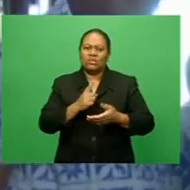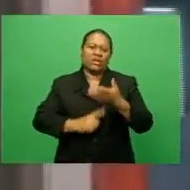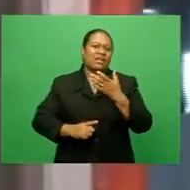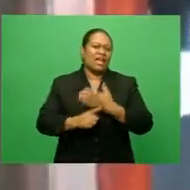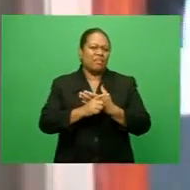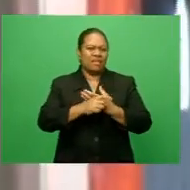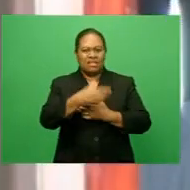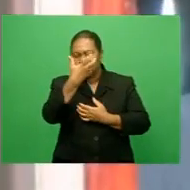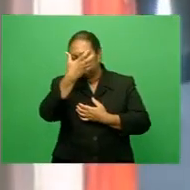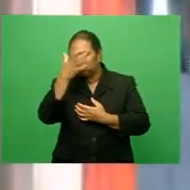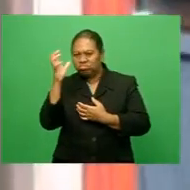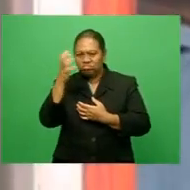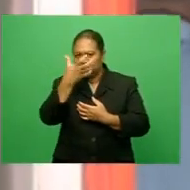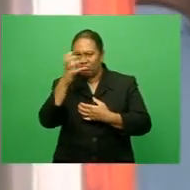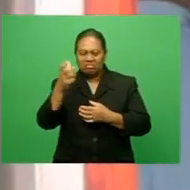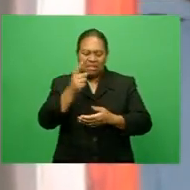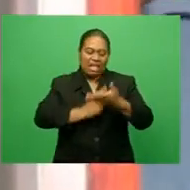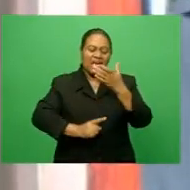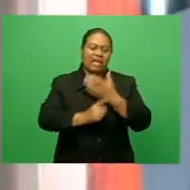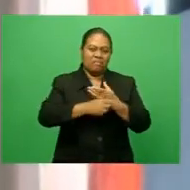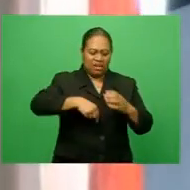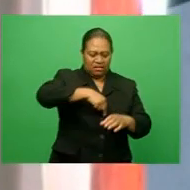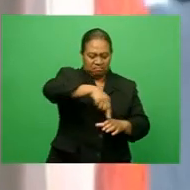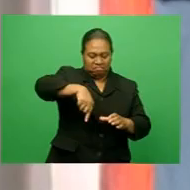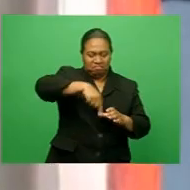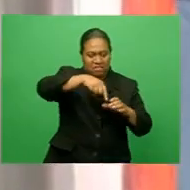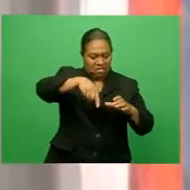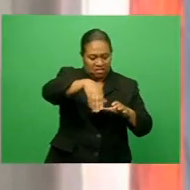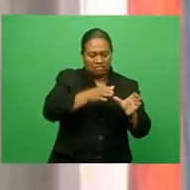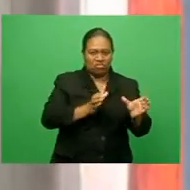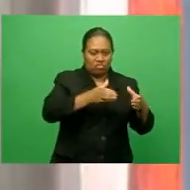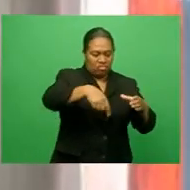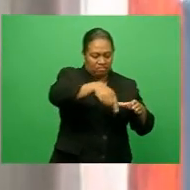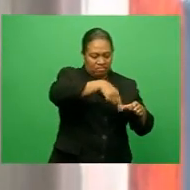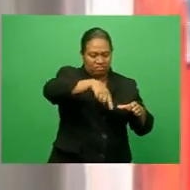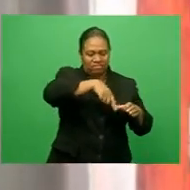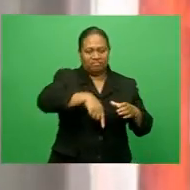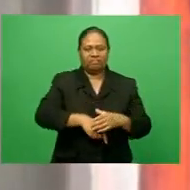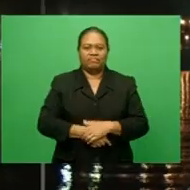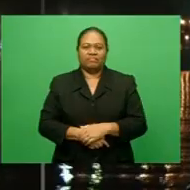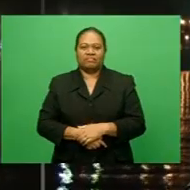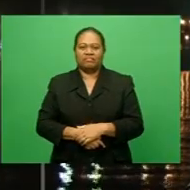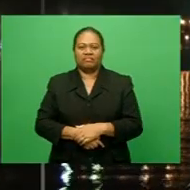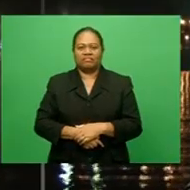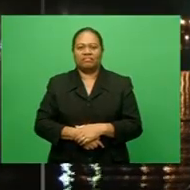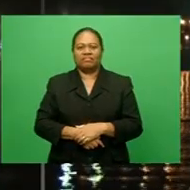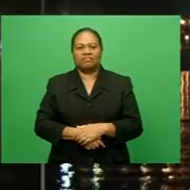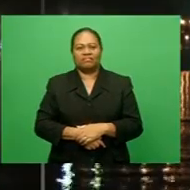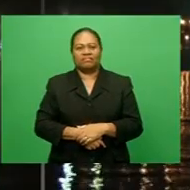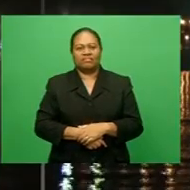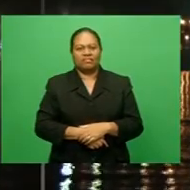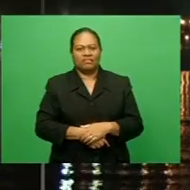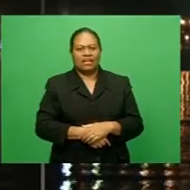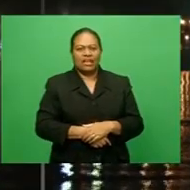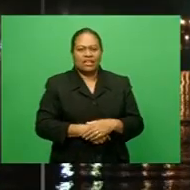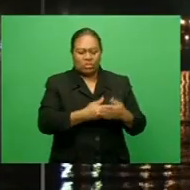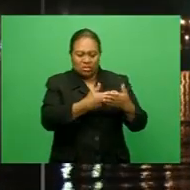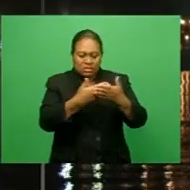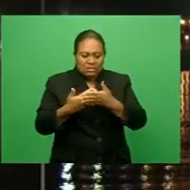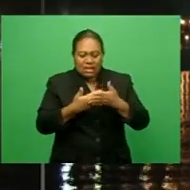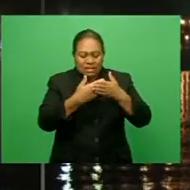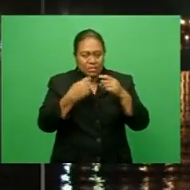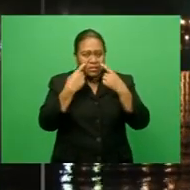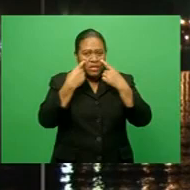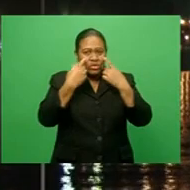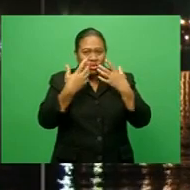now almost a daily occurrence. Apeniso Wanggerdobu, FBC News. Studies have shown that stigma